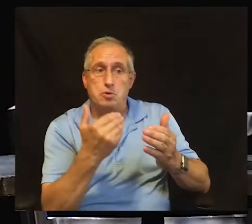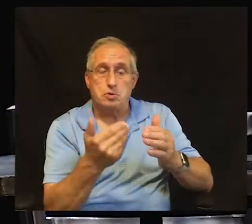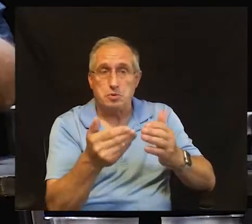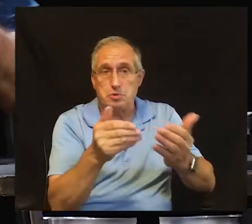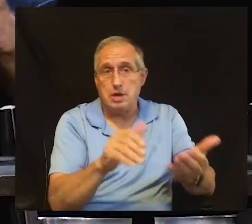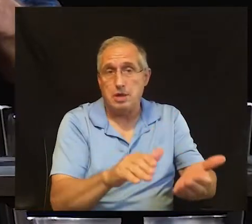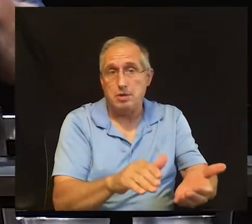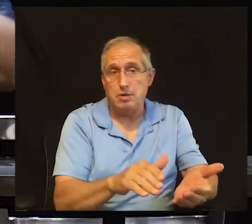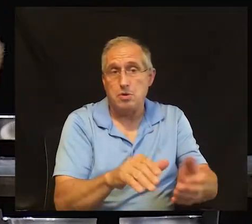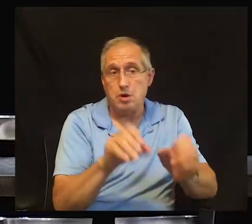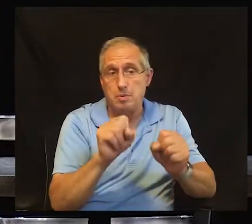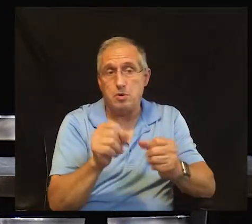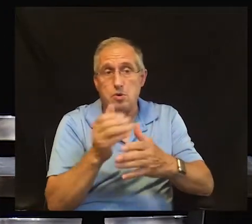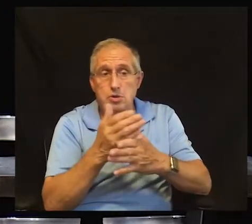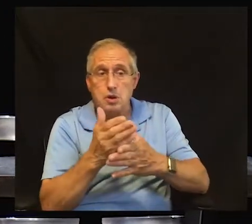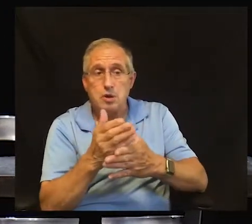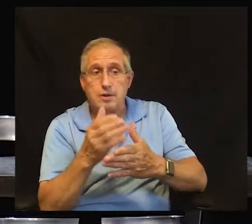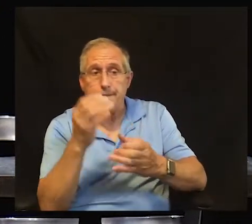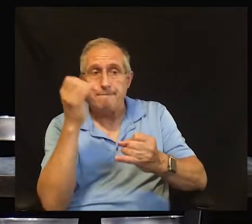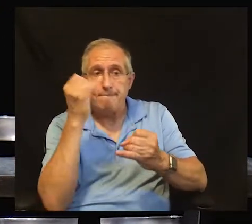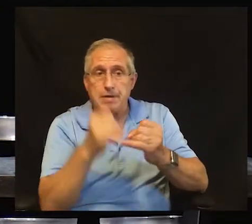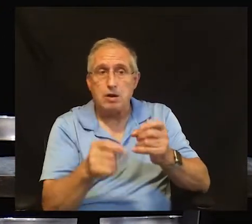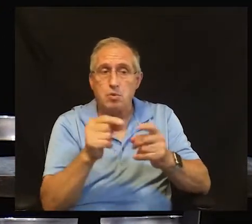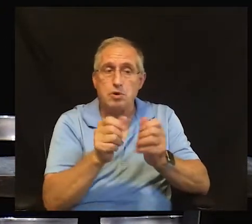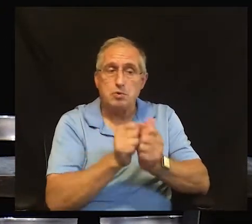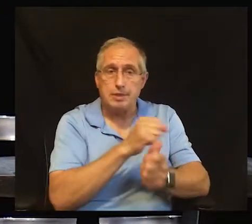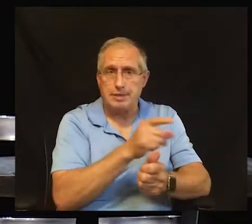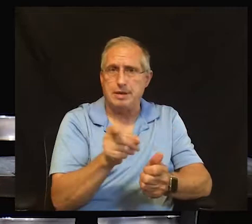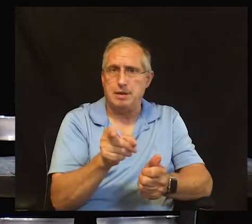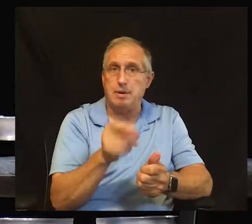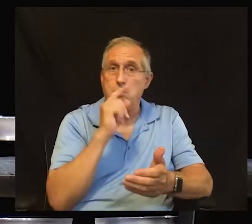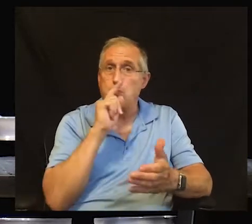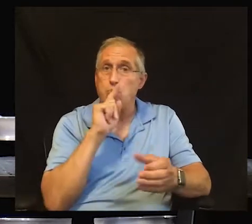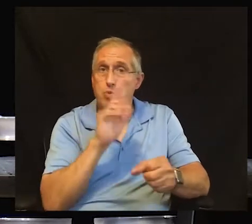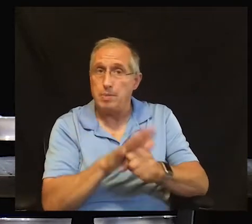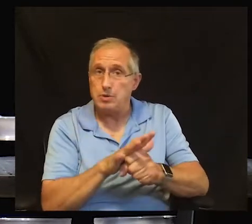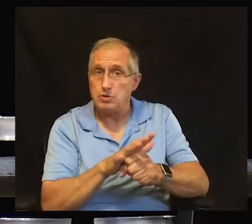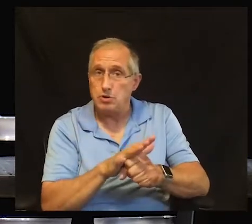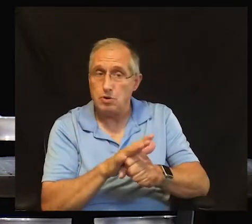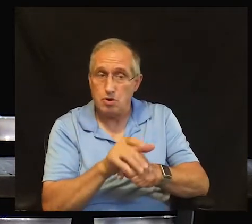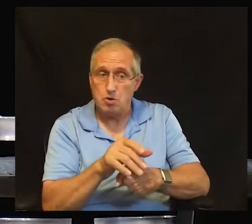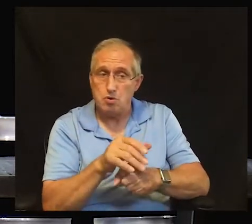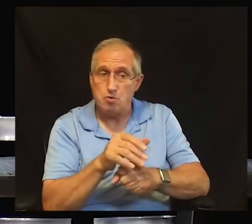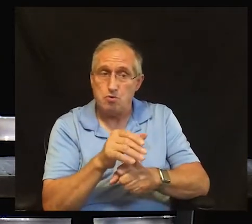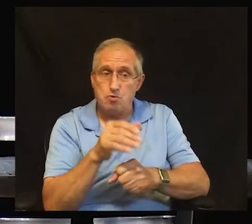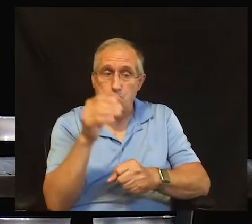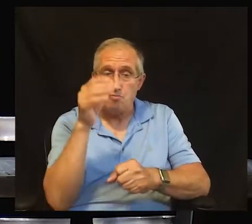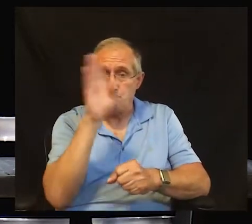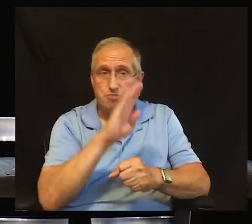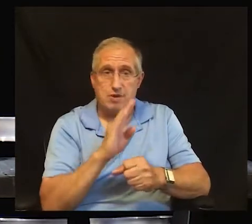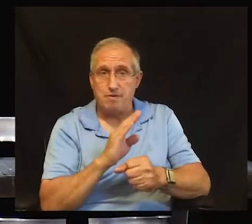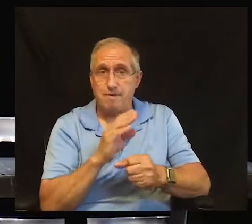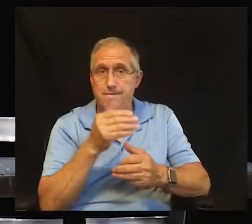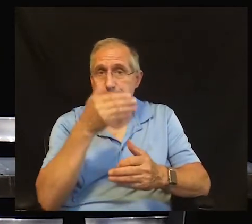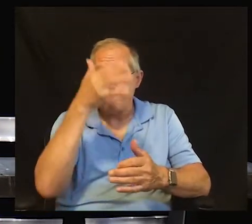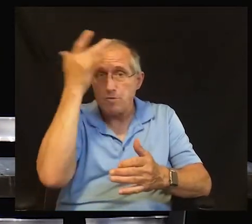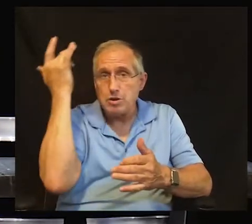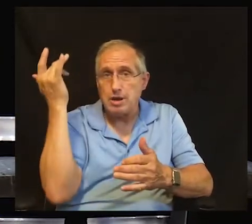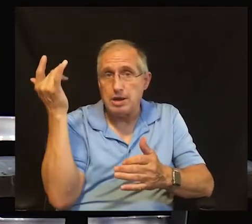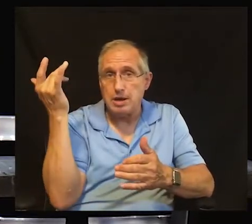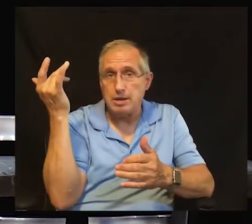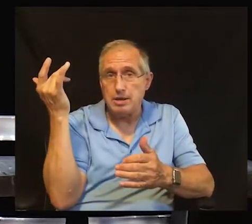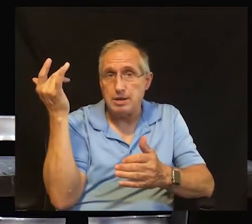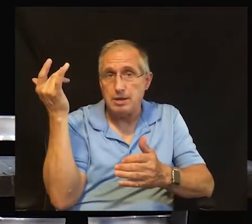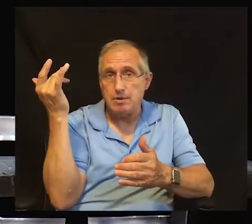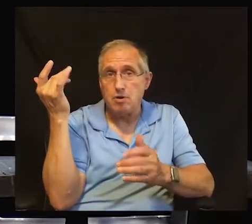to the next, and you were able to share some final words with them. I can promise you now, you never forgot those words. These are some final